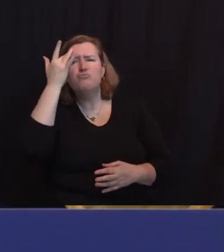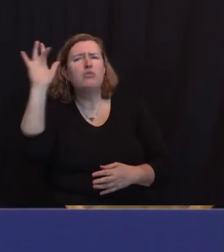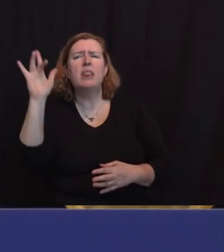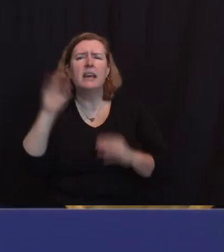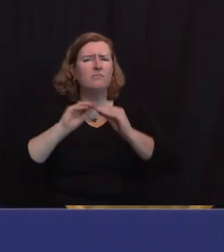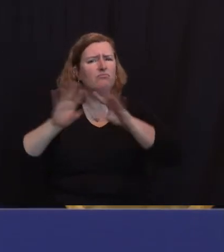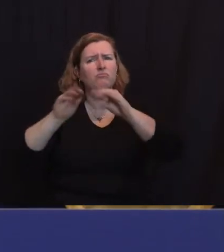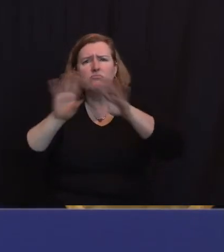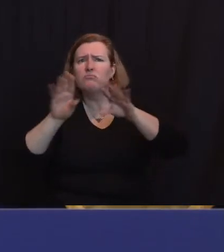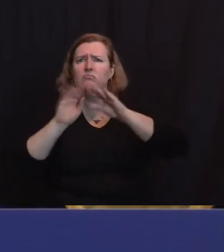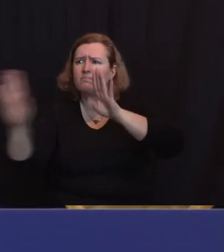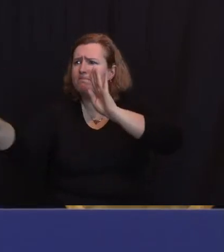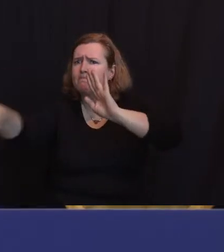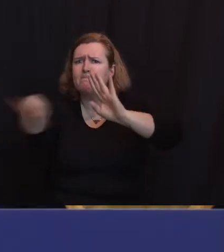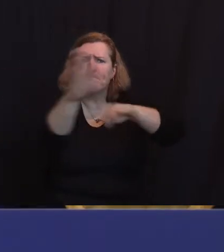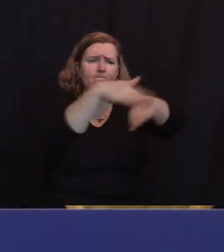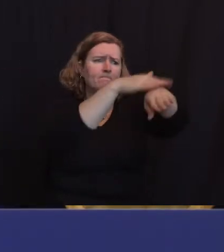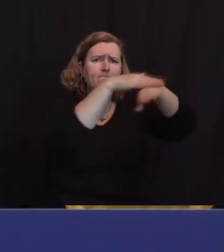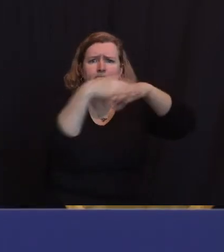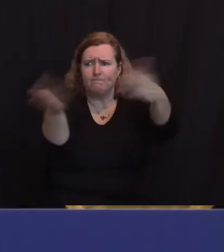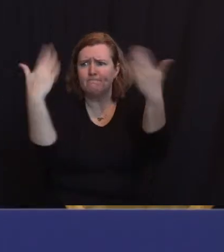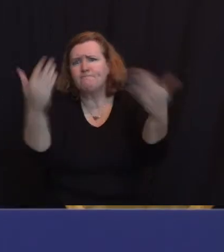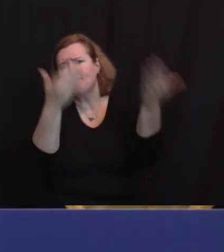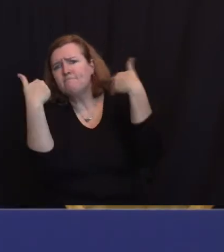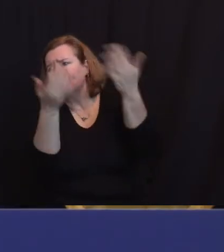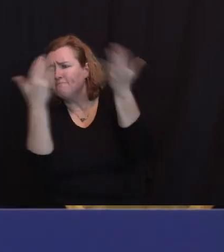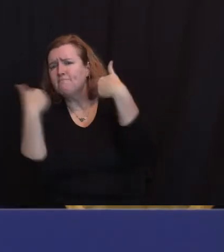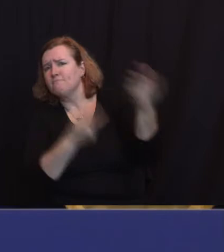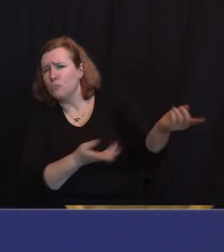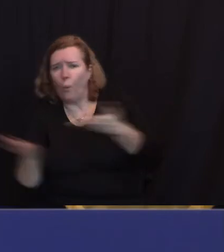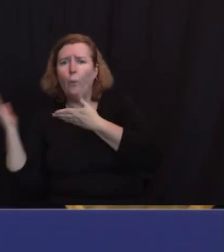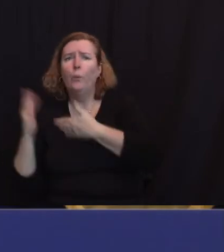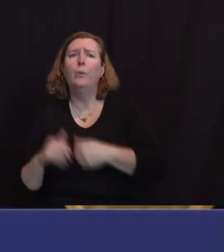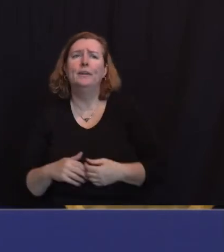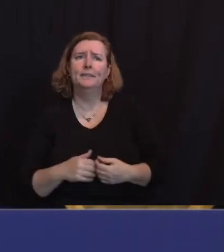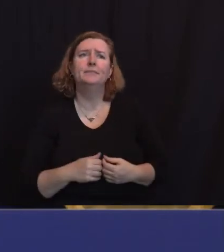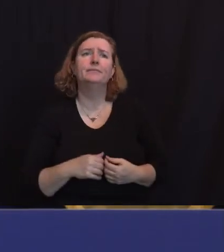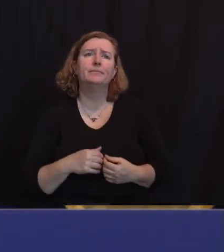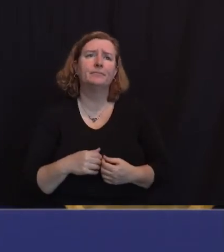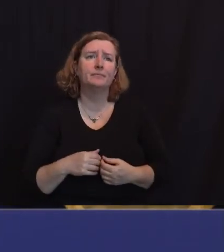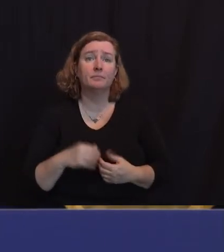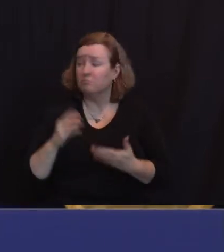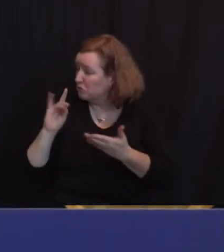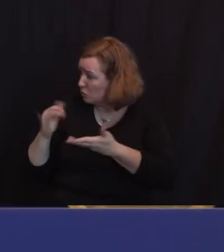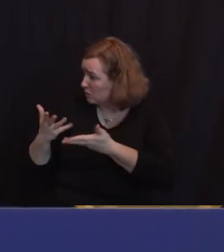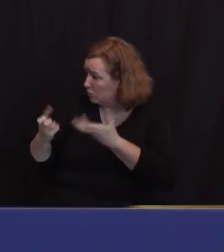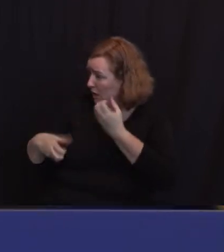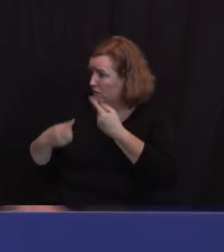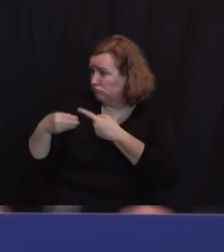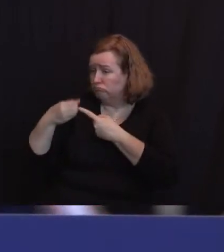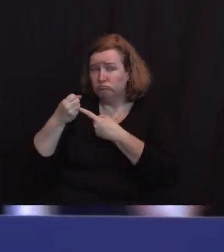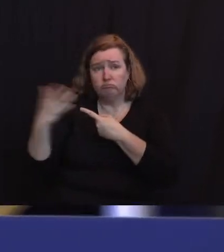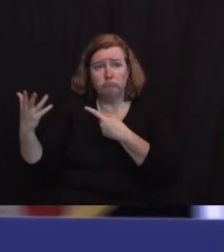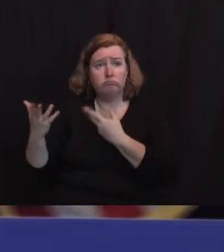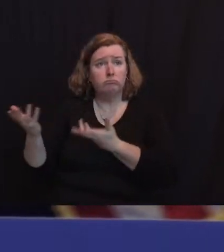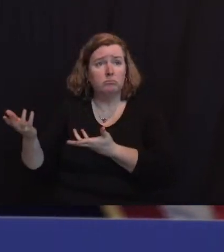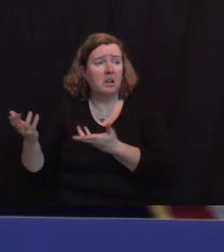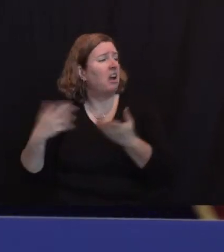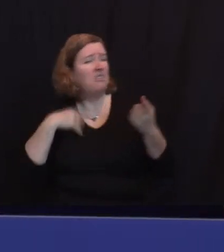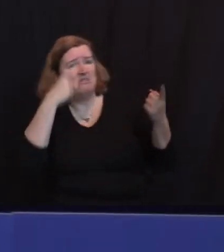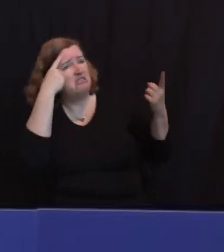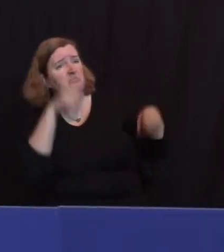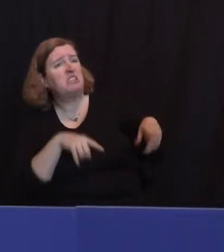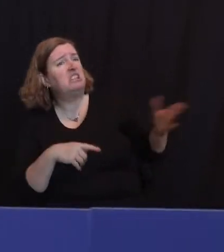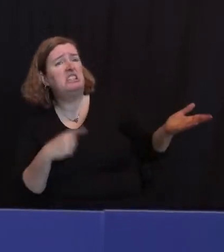to get people directed. I'd say it's a multi-pronged effort. But anything you want to add to that, Judy? I couldn't agree more. It's really